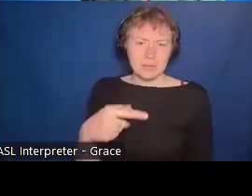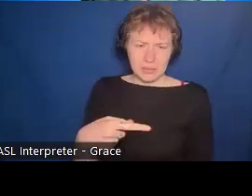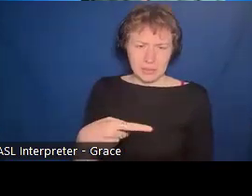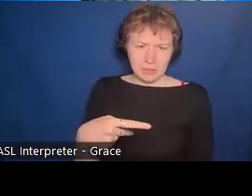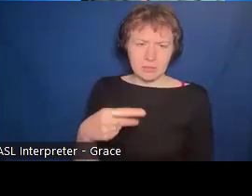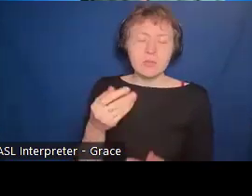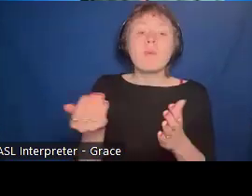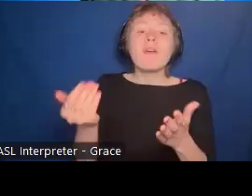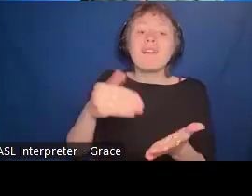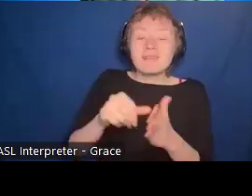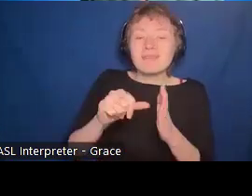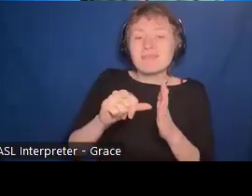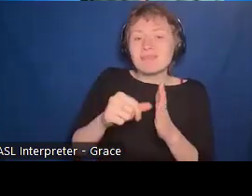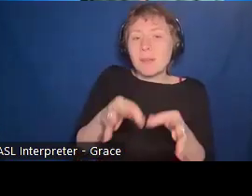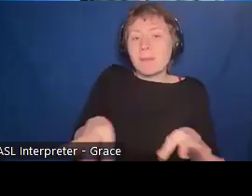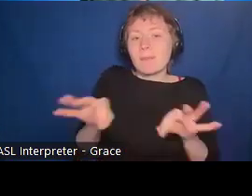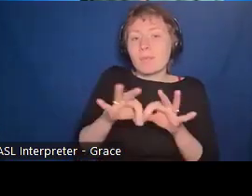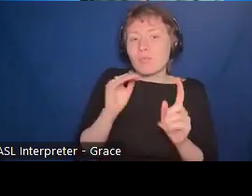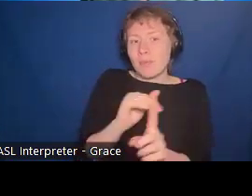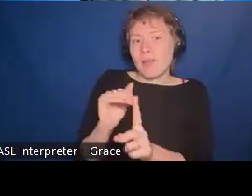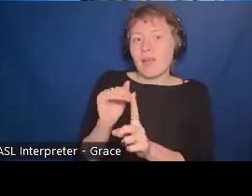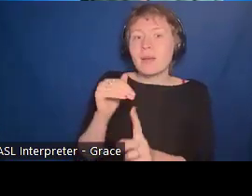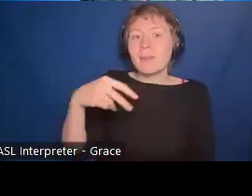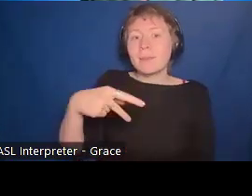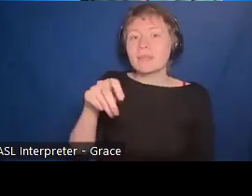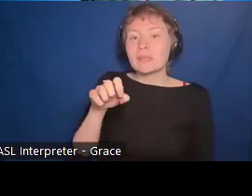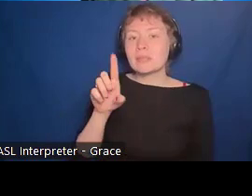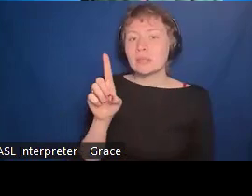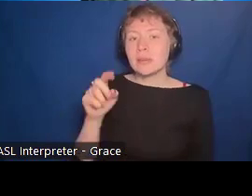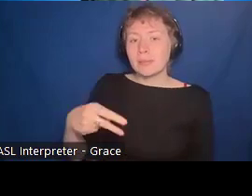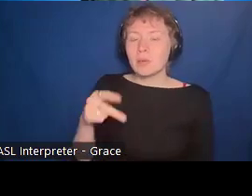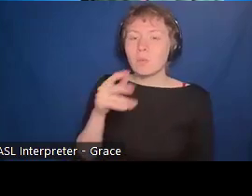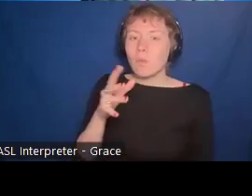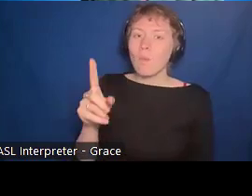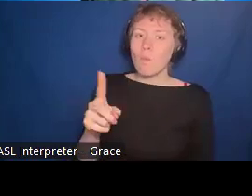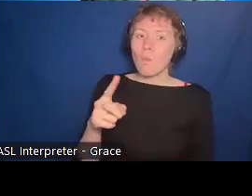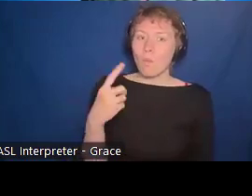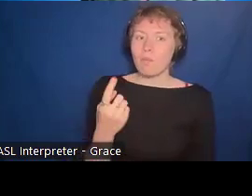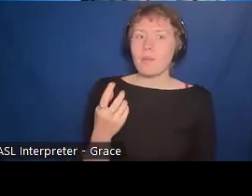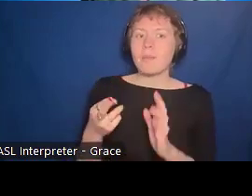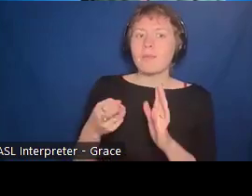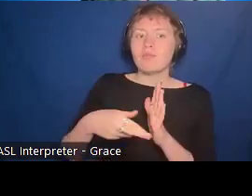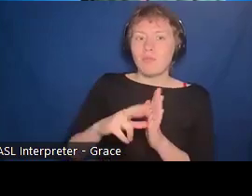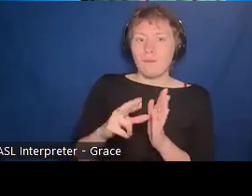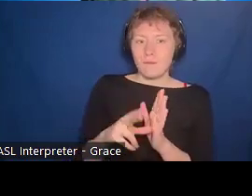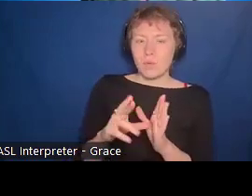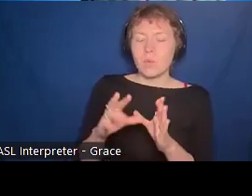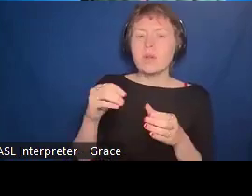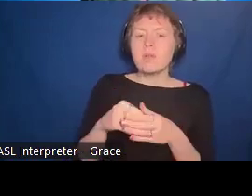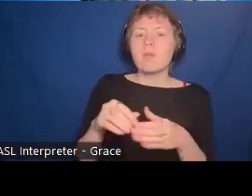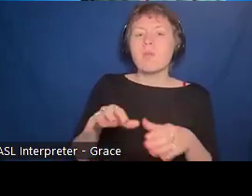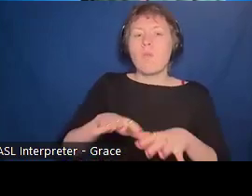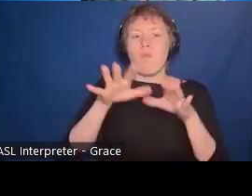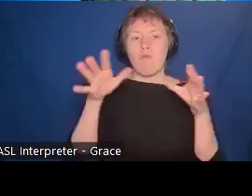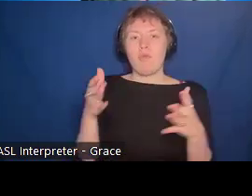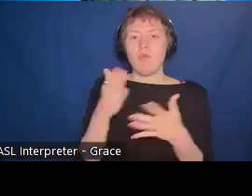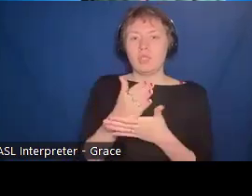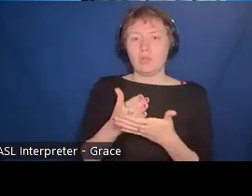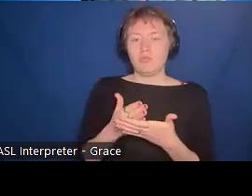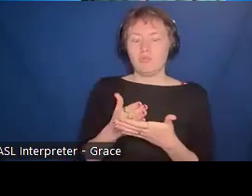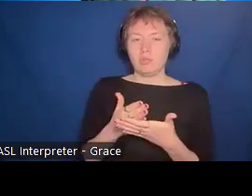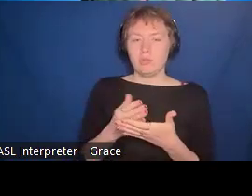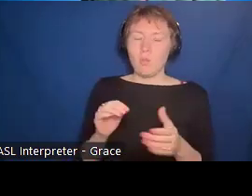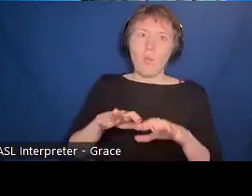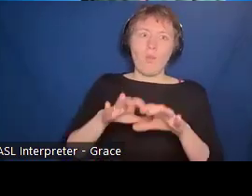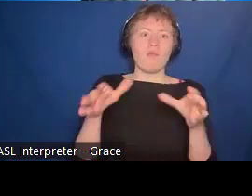for PEDP, is PEDP will only be reviewed in the overall section, in the overall